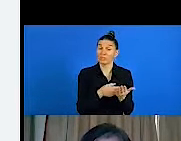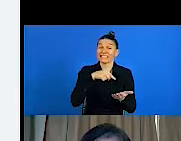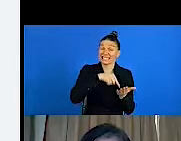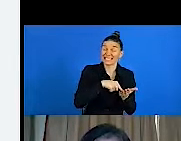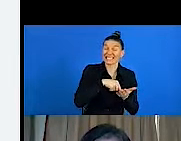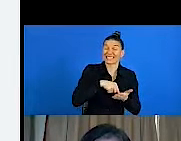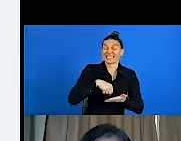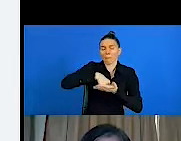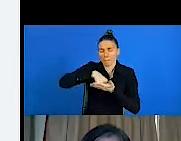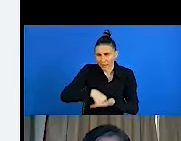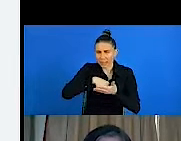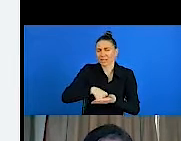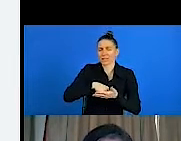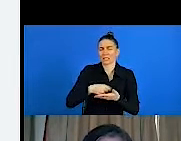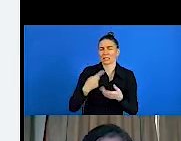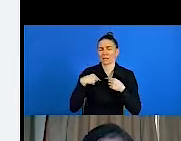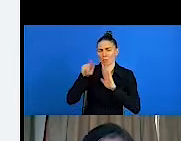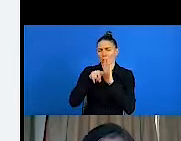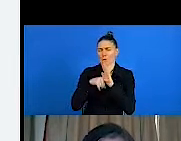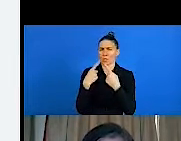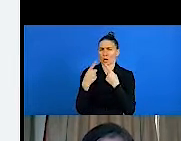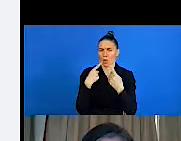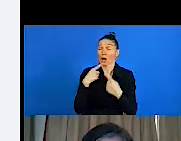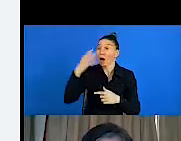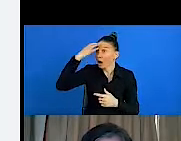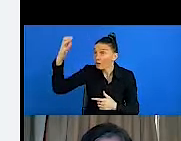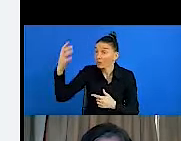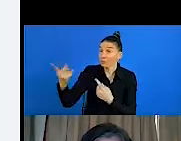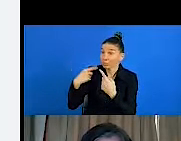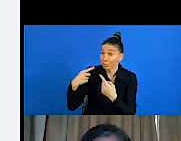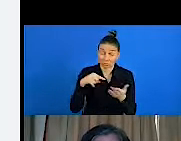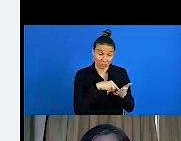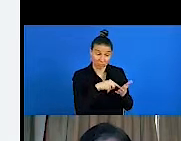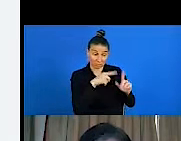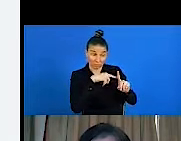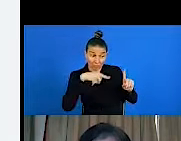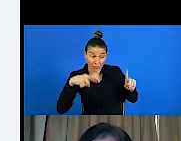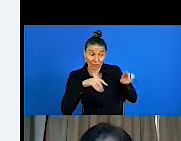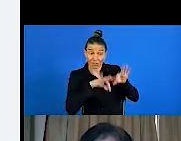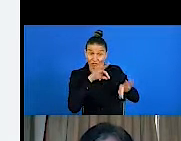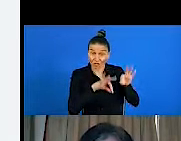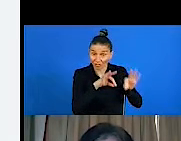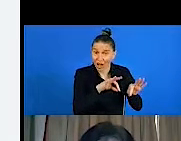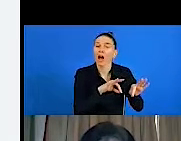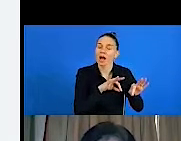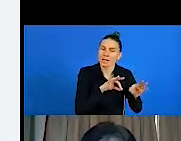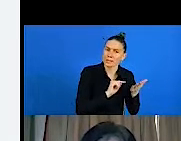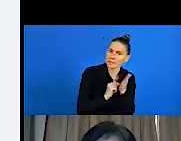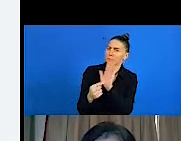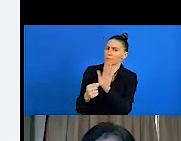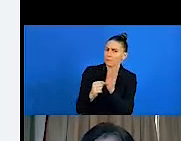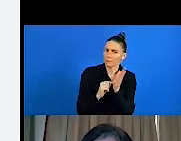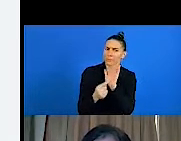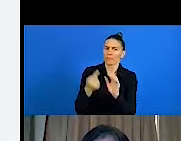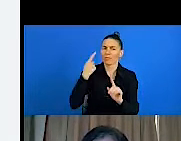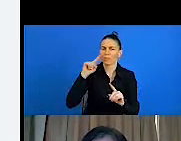dialogue with government. And so we've used the findings to provide our comments on the government's 8th five-year plan,